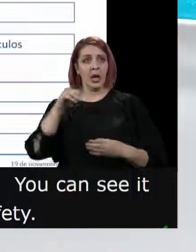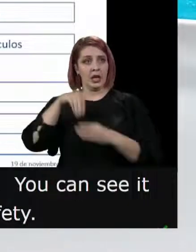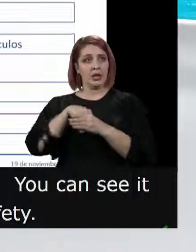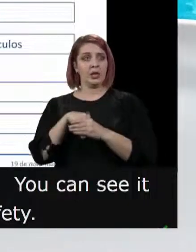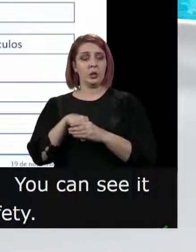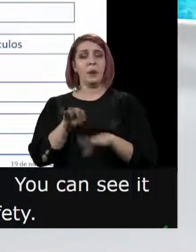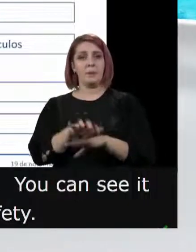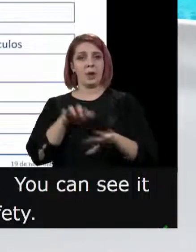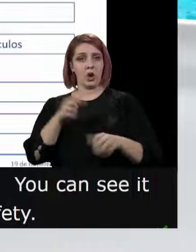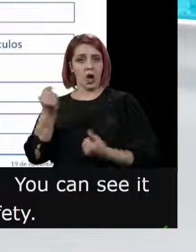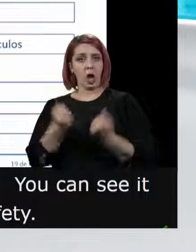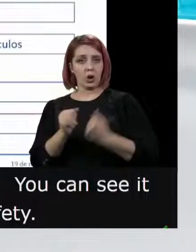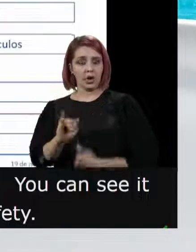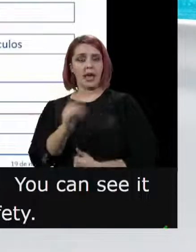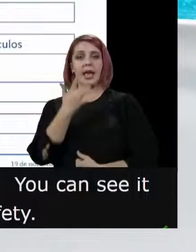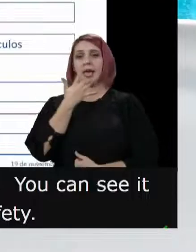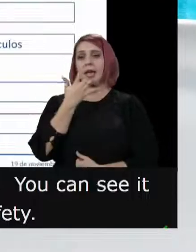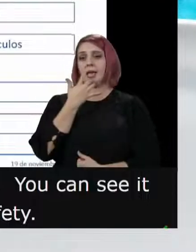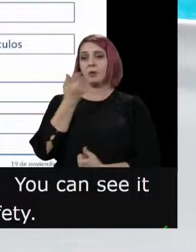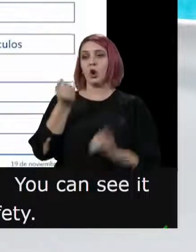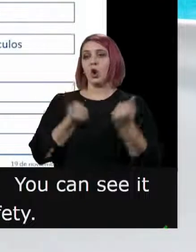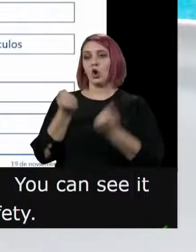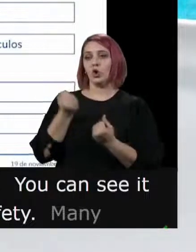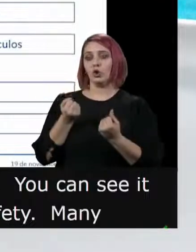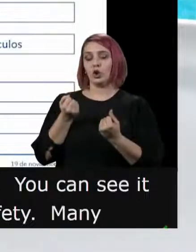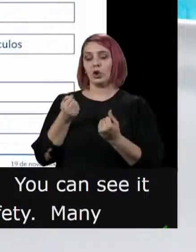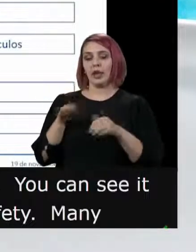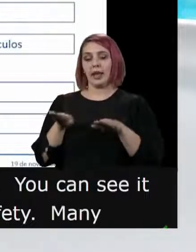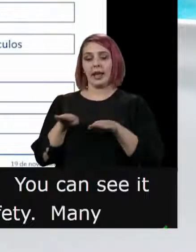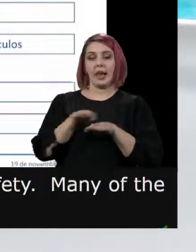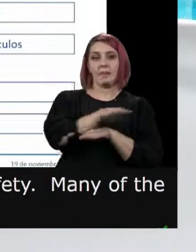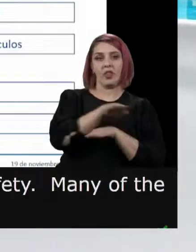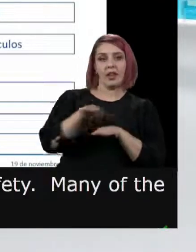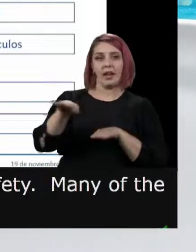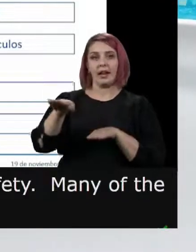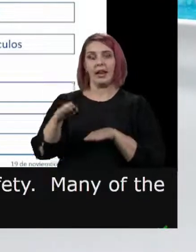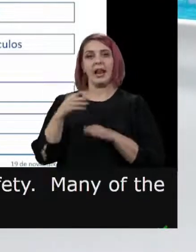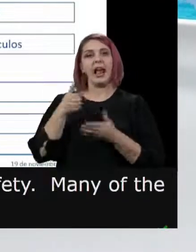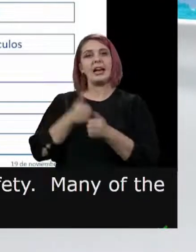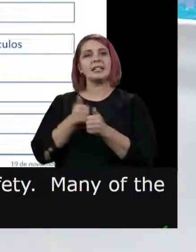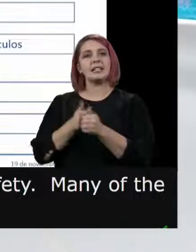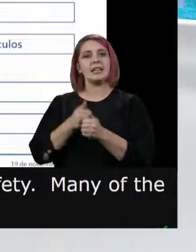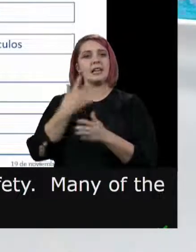Many of the safety requirements are already there in most vehicles.